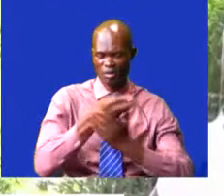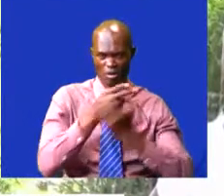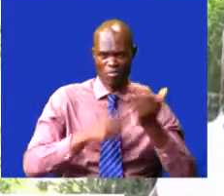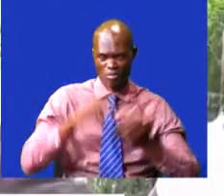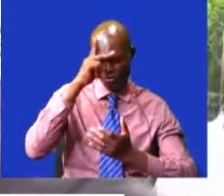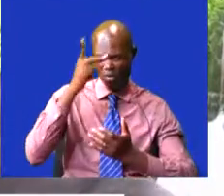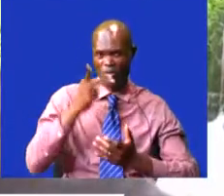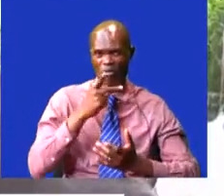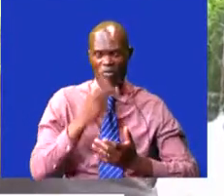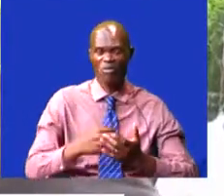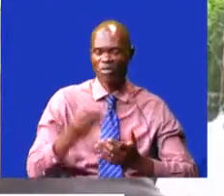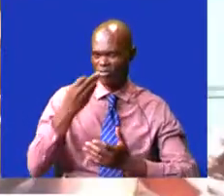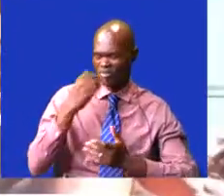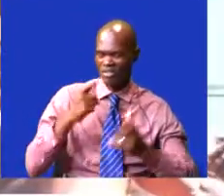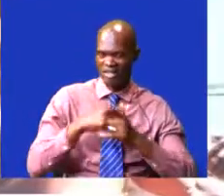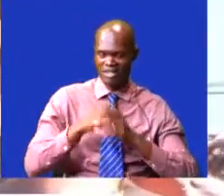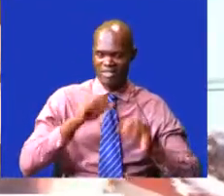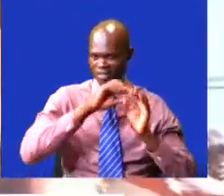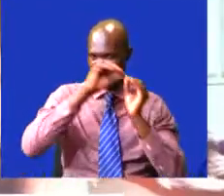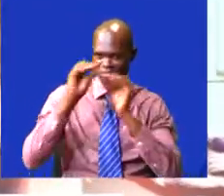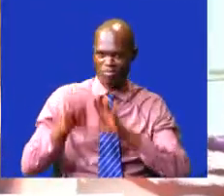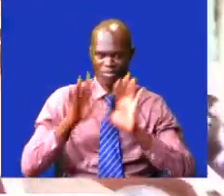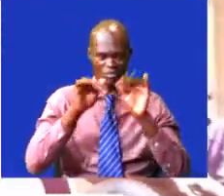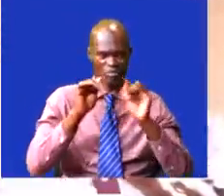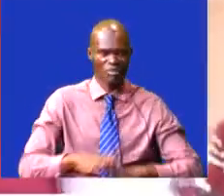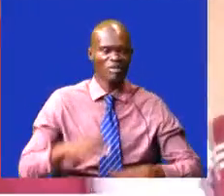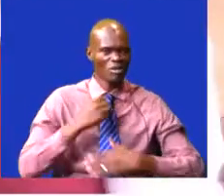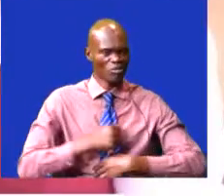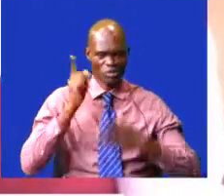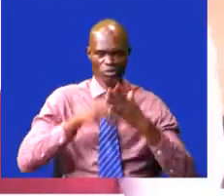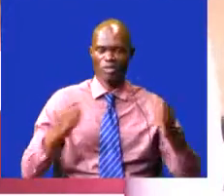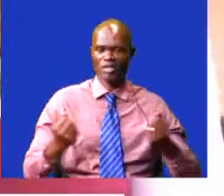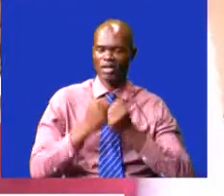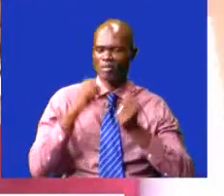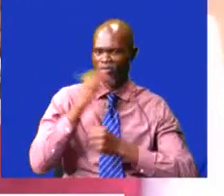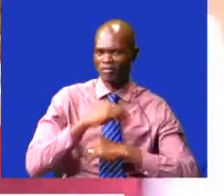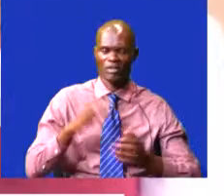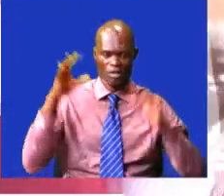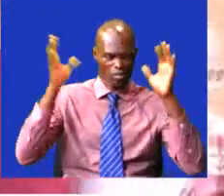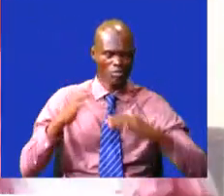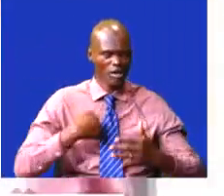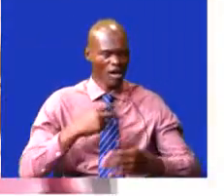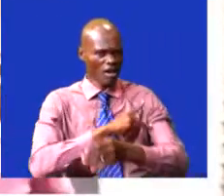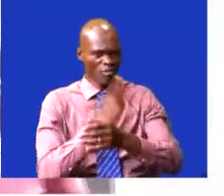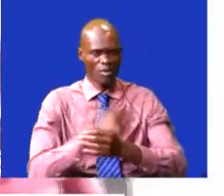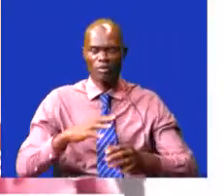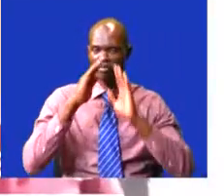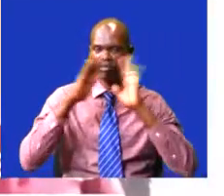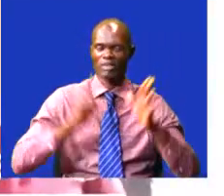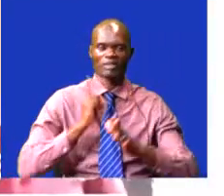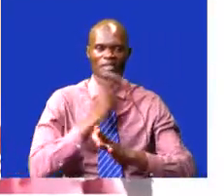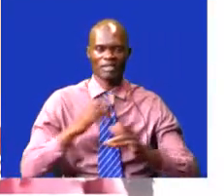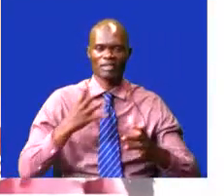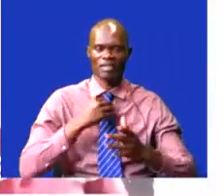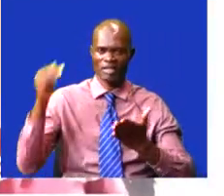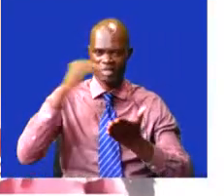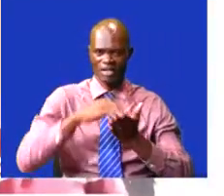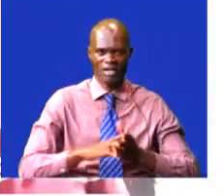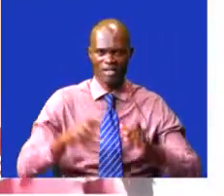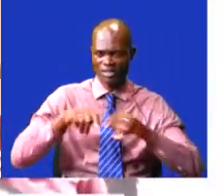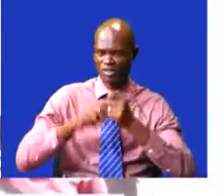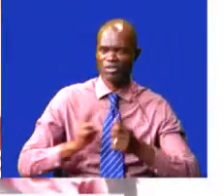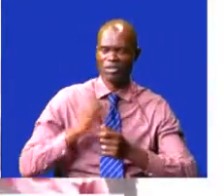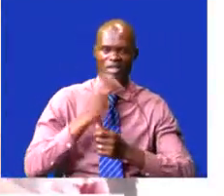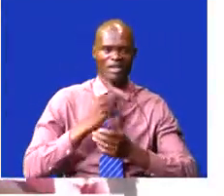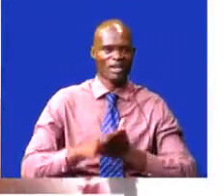ichi deyangowa mosuru kuom gimotimore koth nigi teko mar gwedhowa kendo makinyowa to kata mana